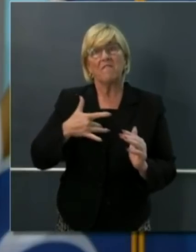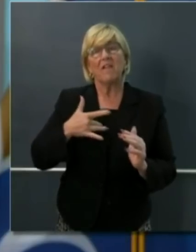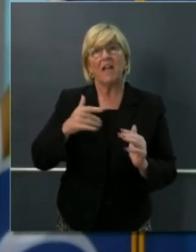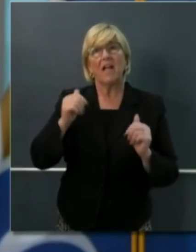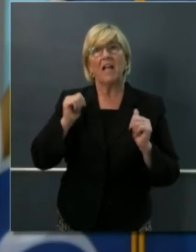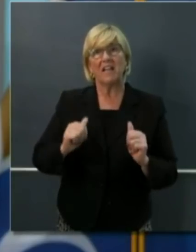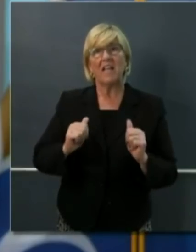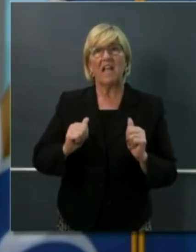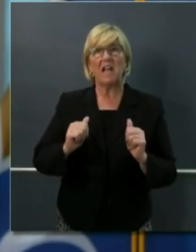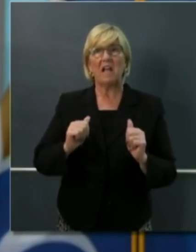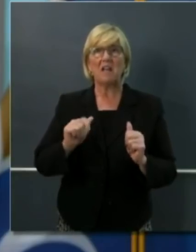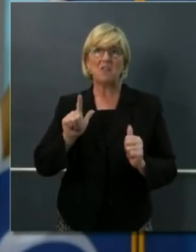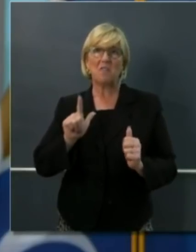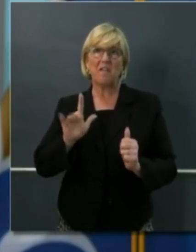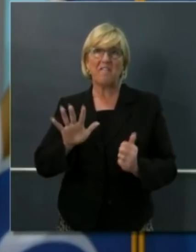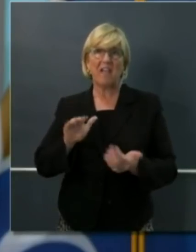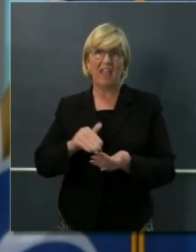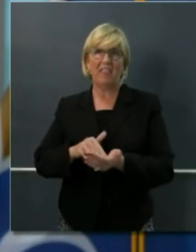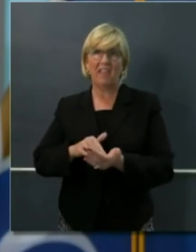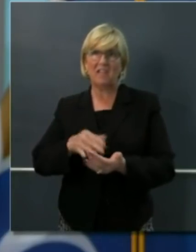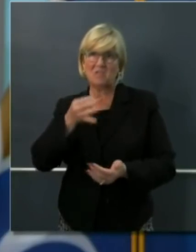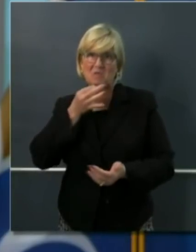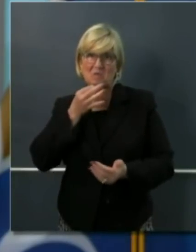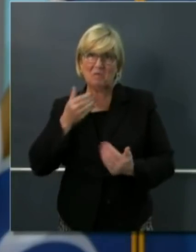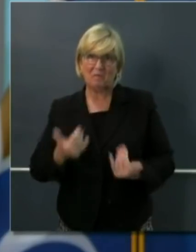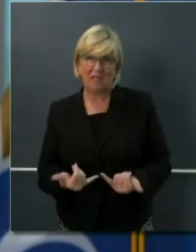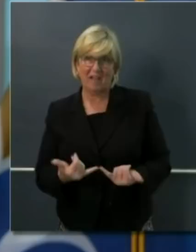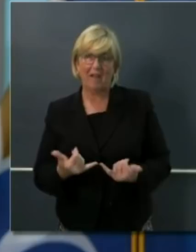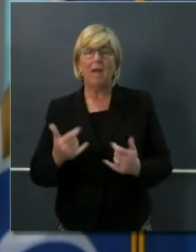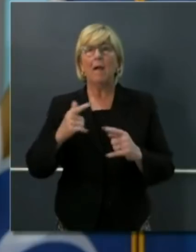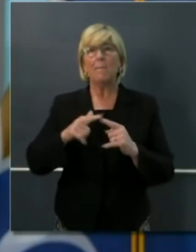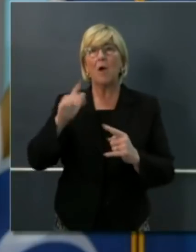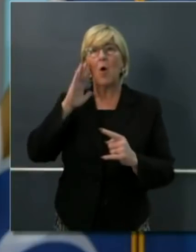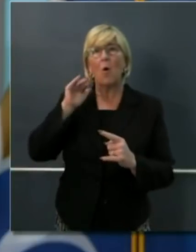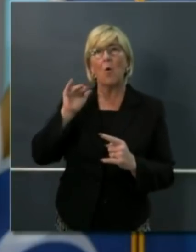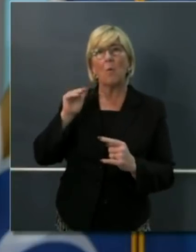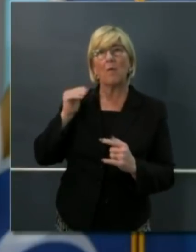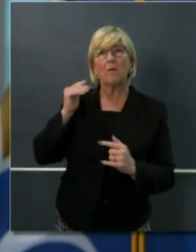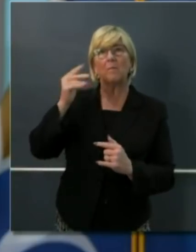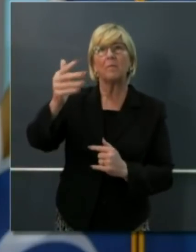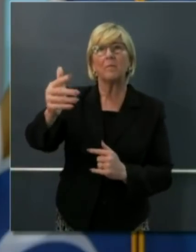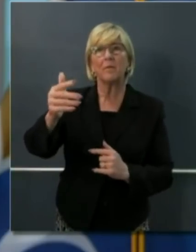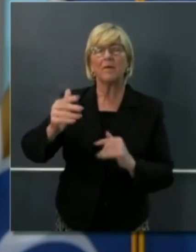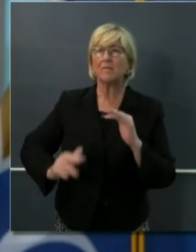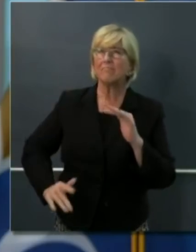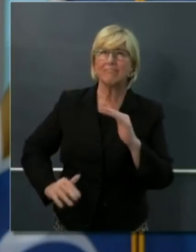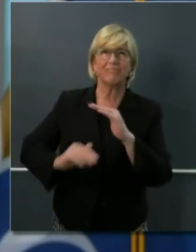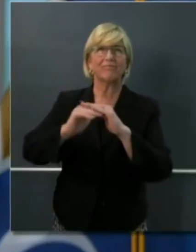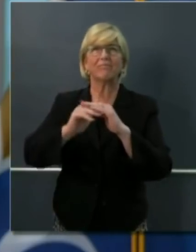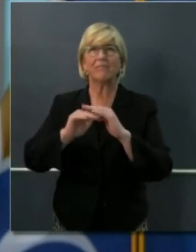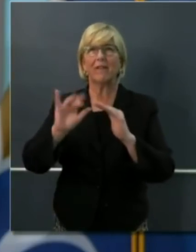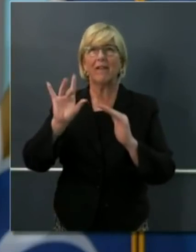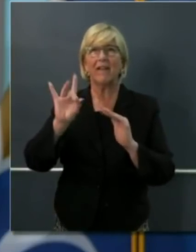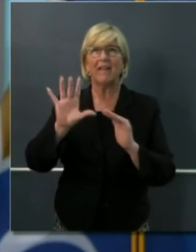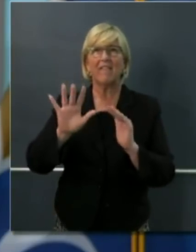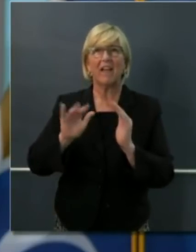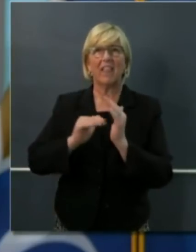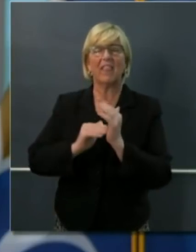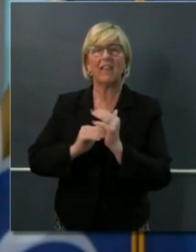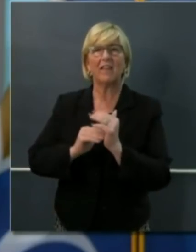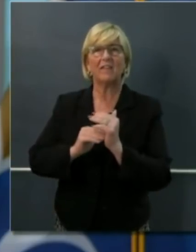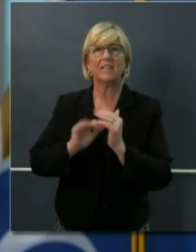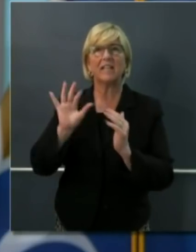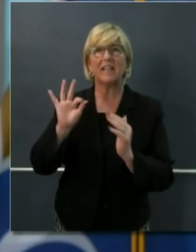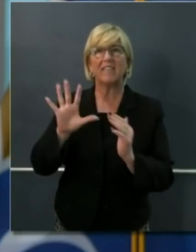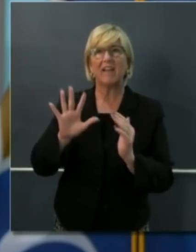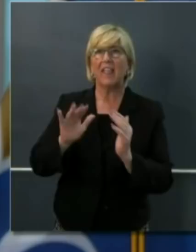shortly, but get to that 60 to 80,000 range within our existing framework of expectation of when